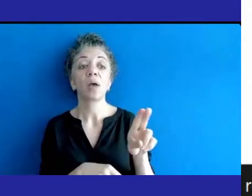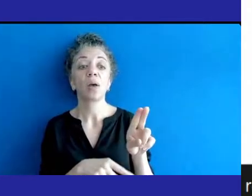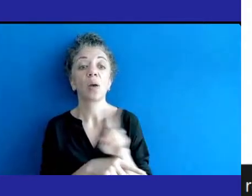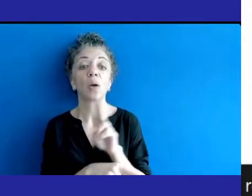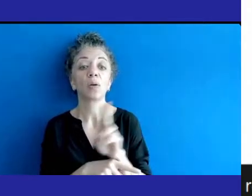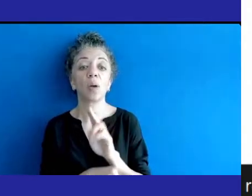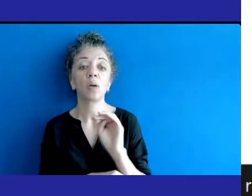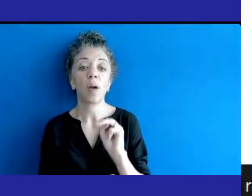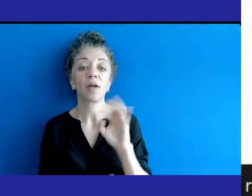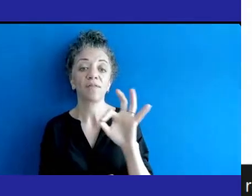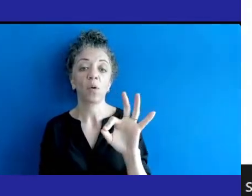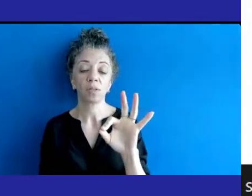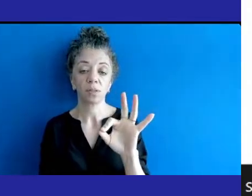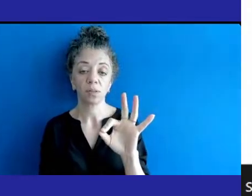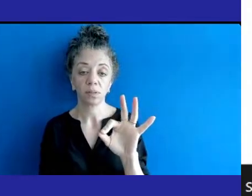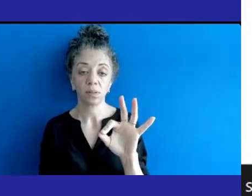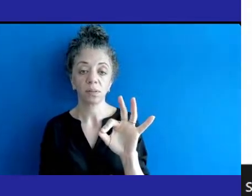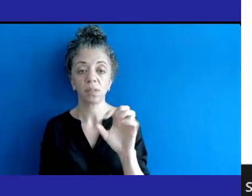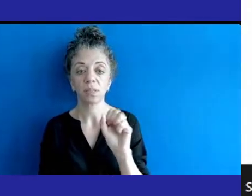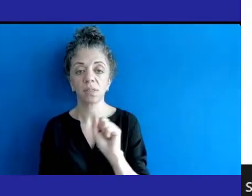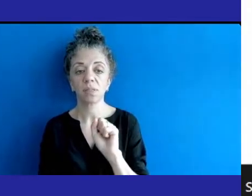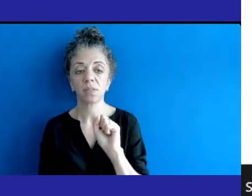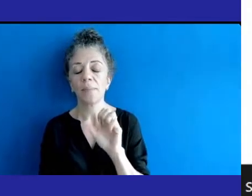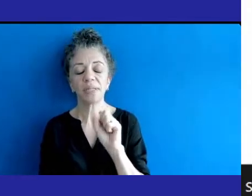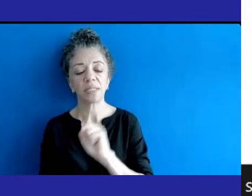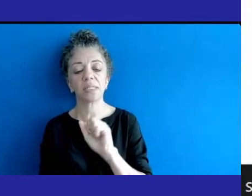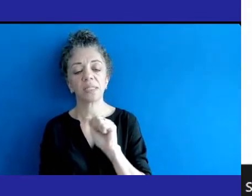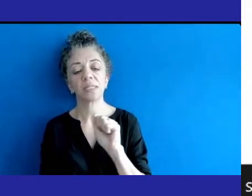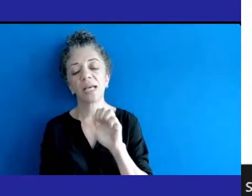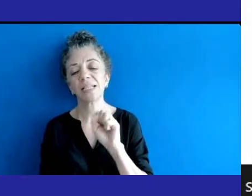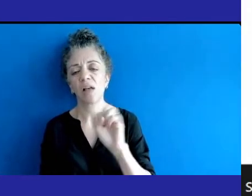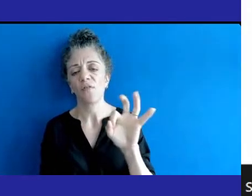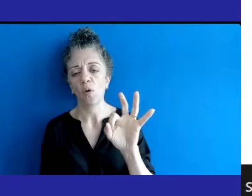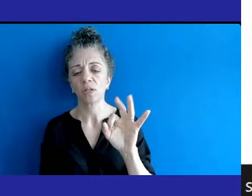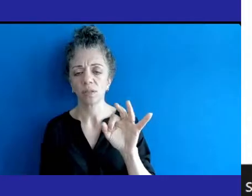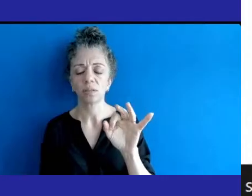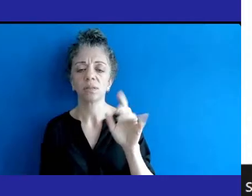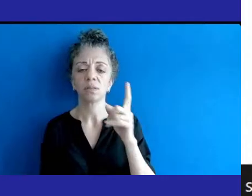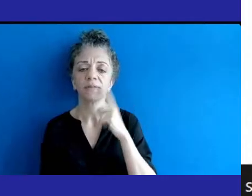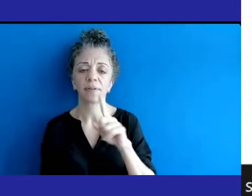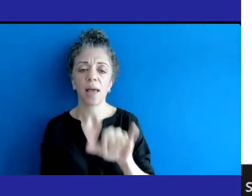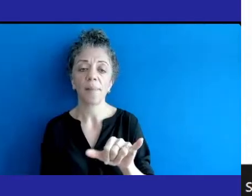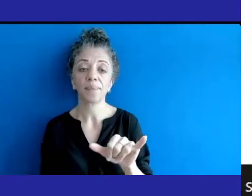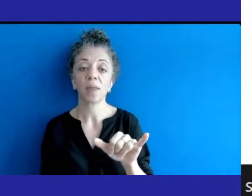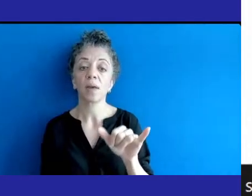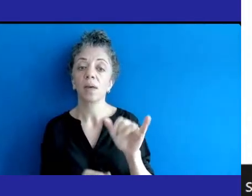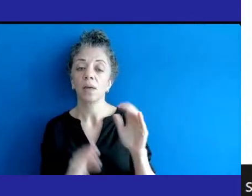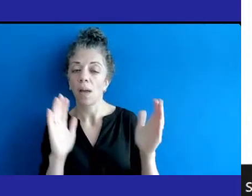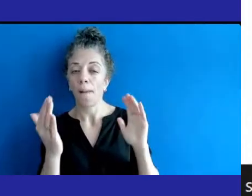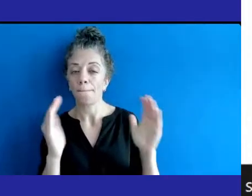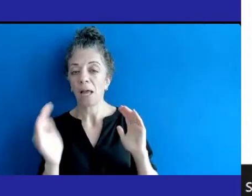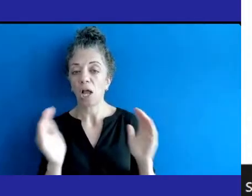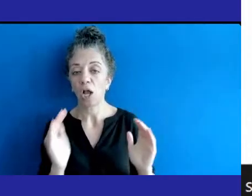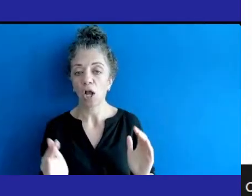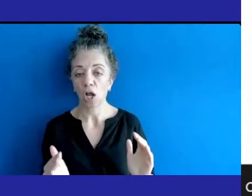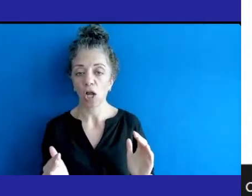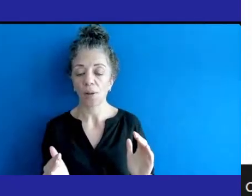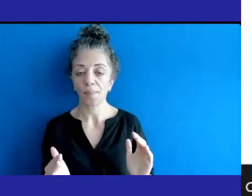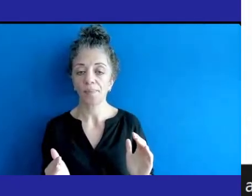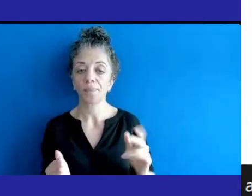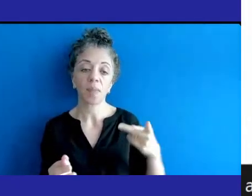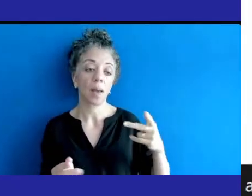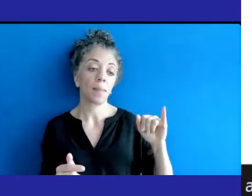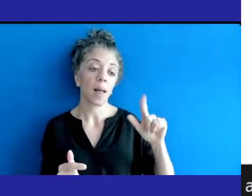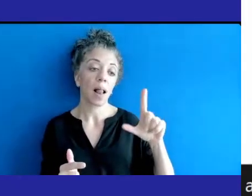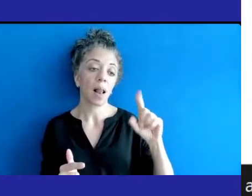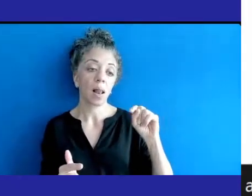we could compare our current state with which will hopefully be the future state. And the pilot was